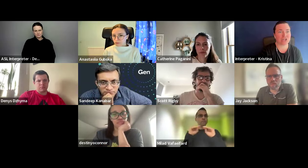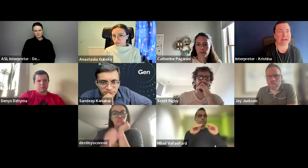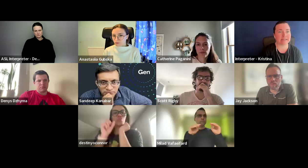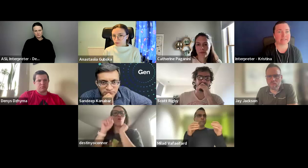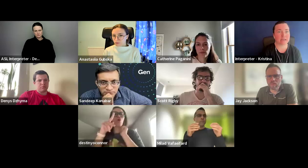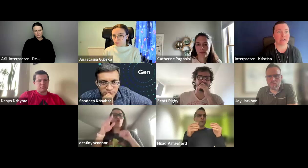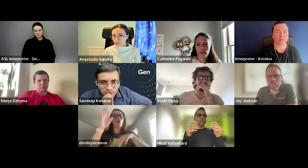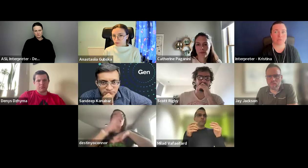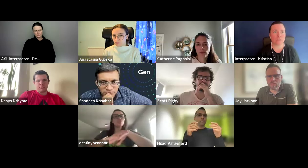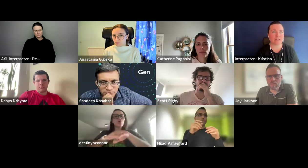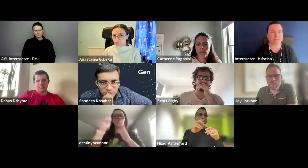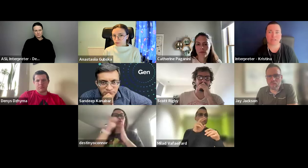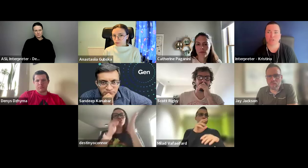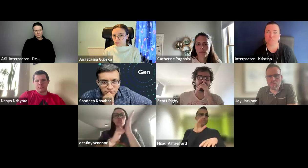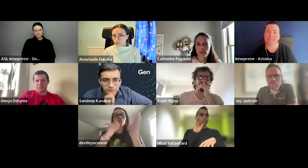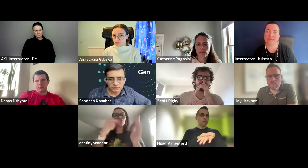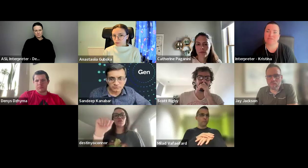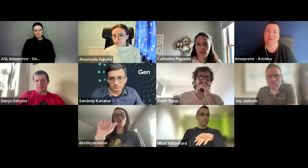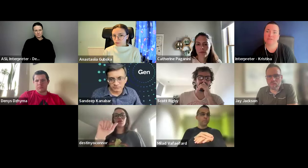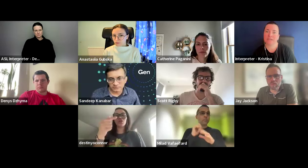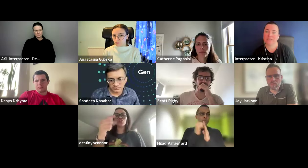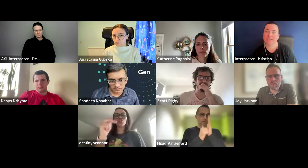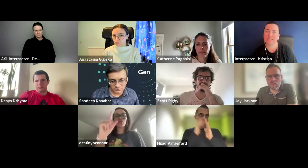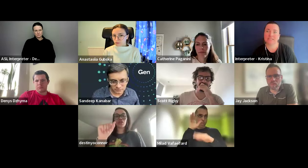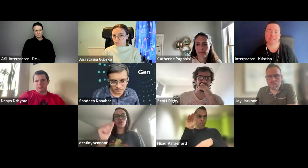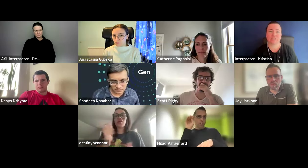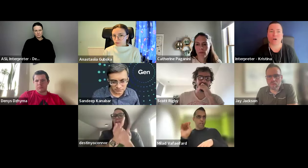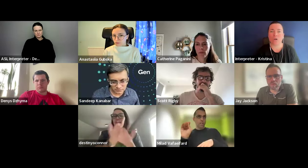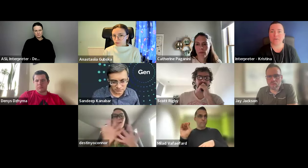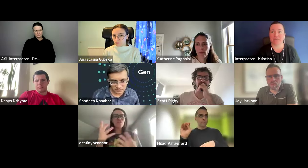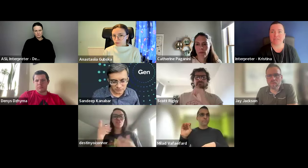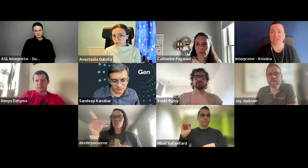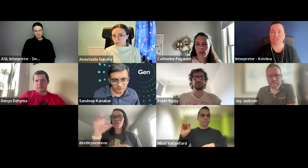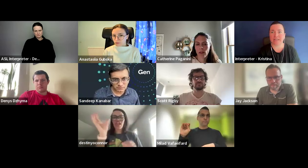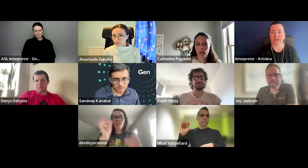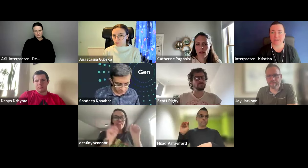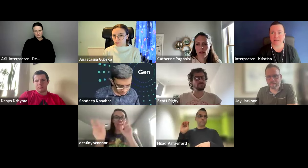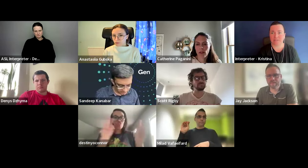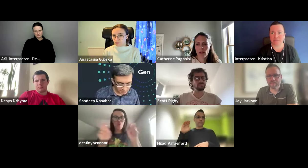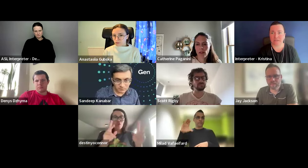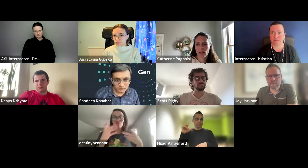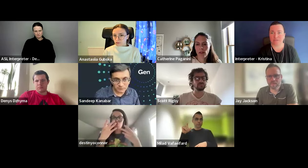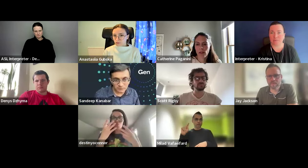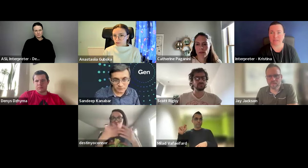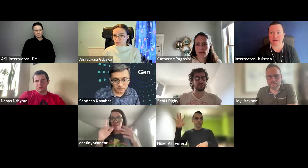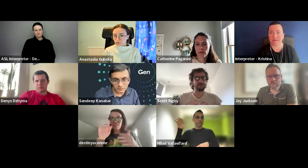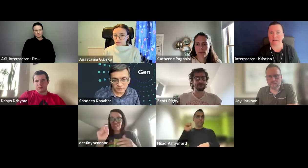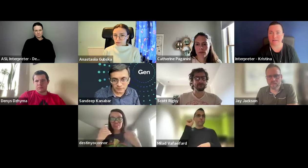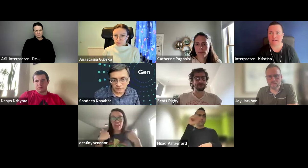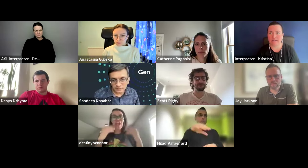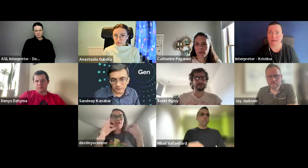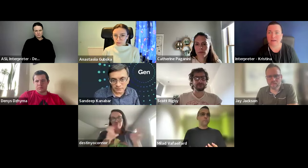are in the chat. How can we make sure we save those? Destiny says it's all within the agenda. Everything can be found